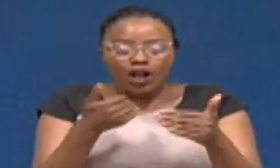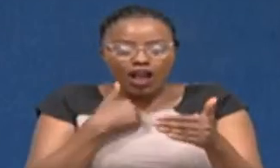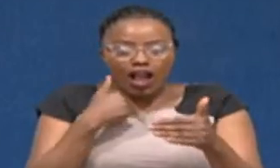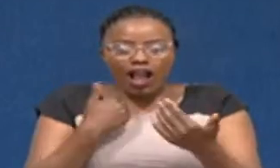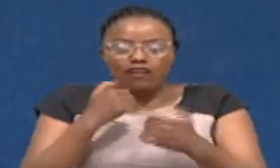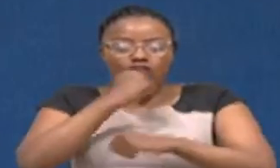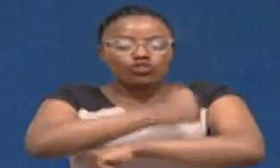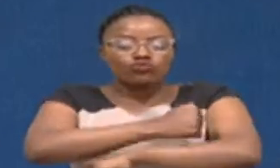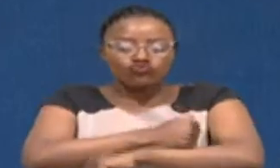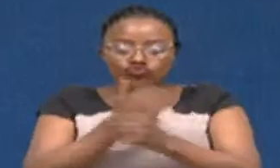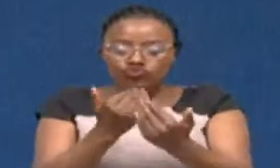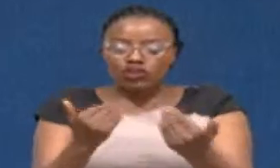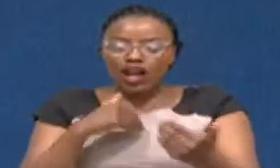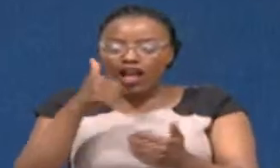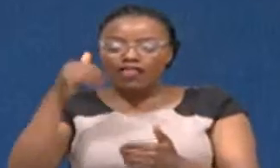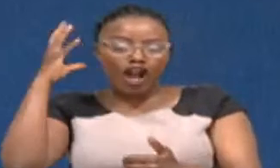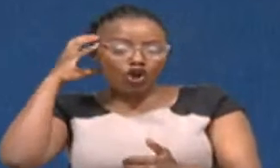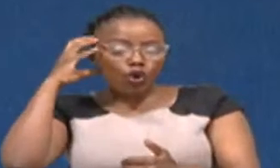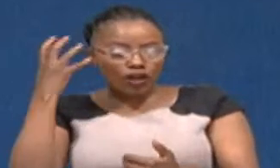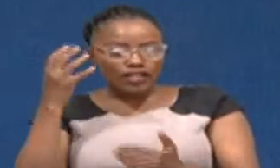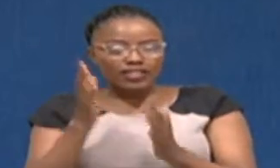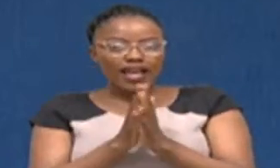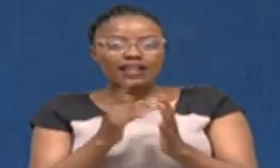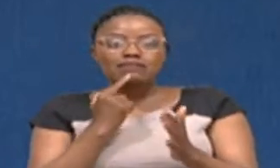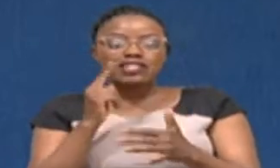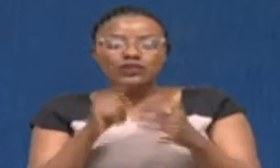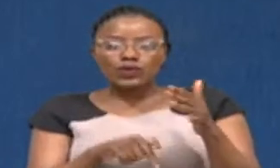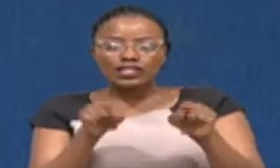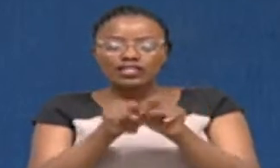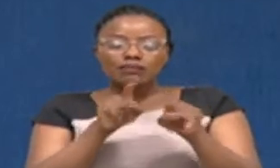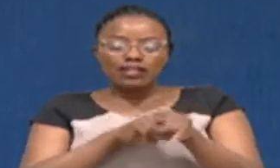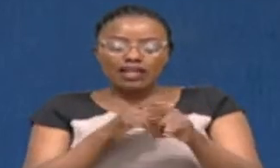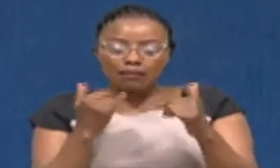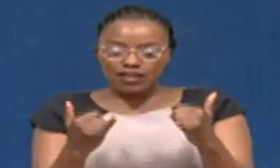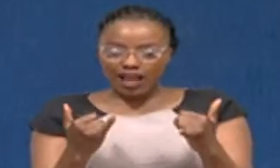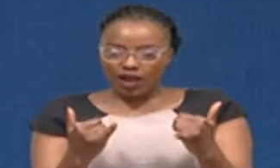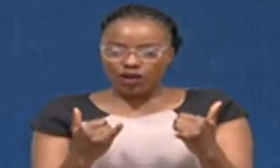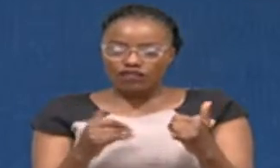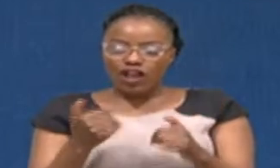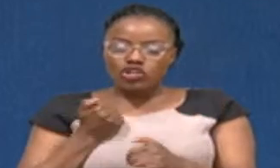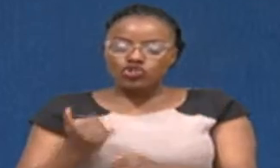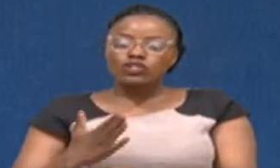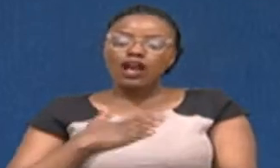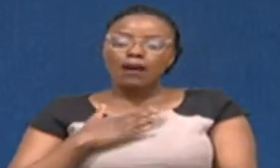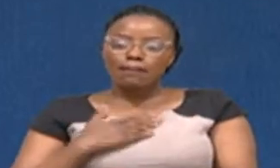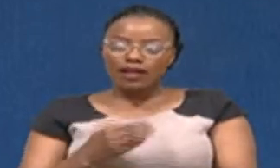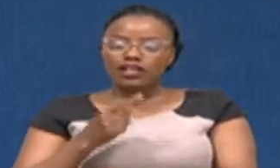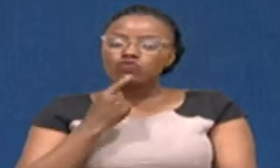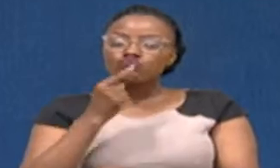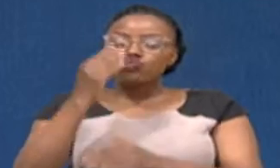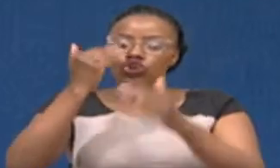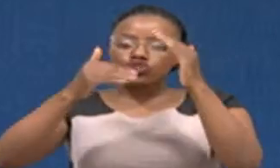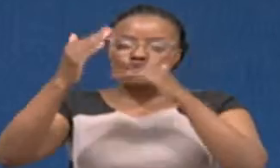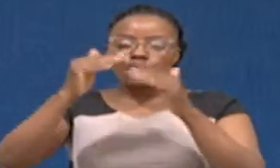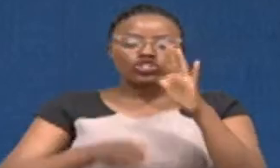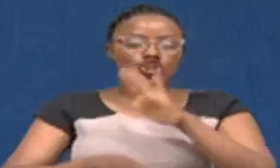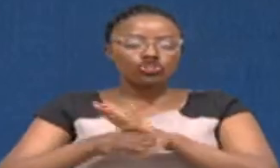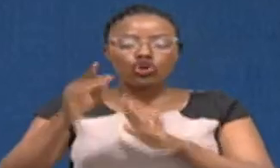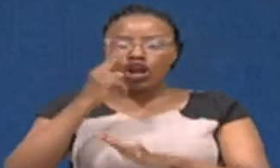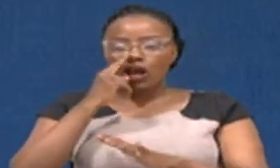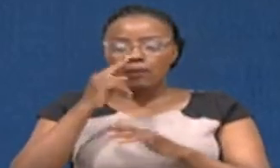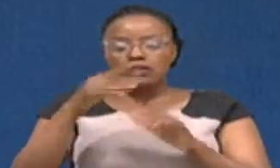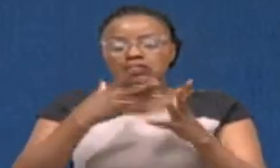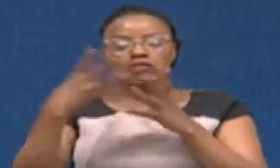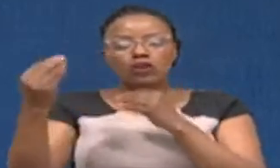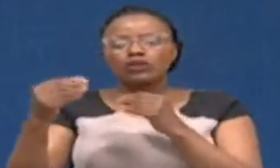in school. Others are in colleges. In fact, I'm telling you as I sit here, yeah. My daughter who was in Moi University was sent home and she had